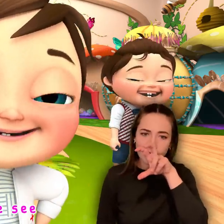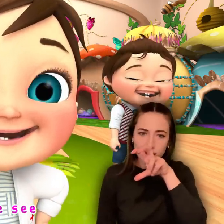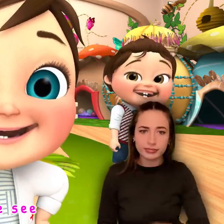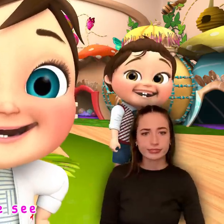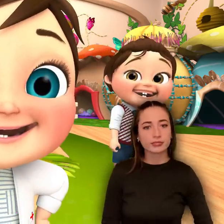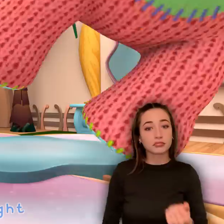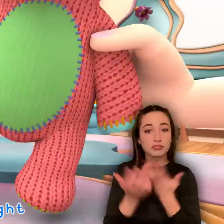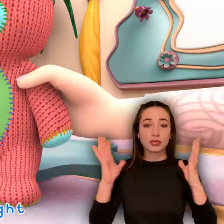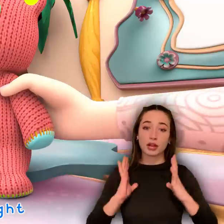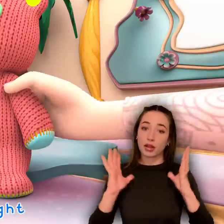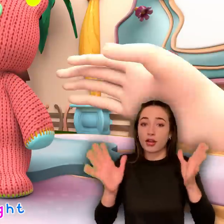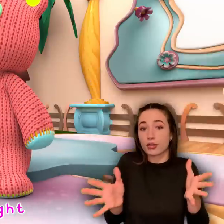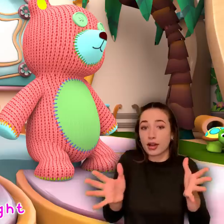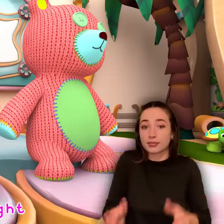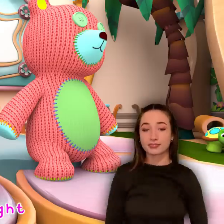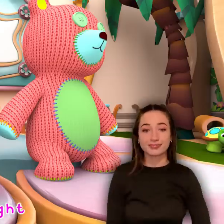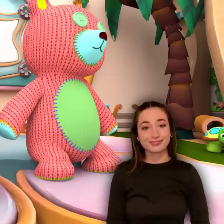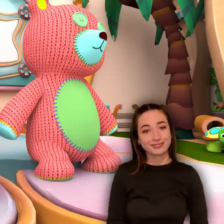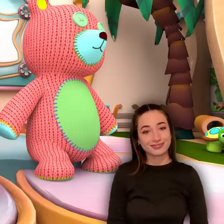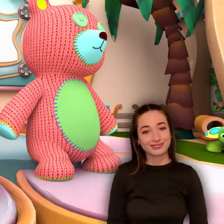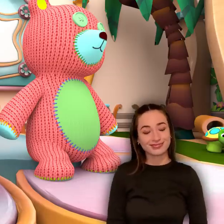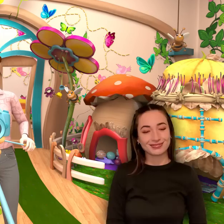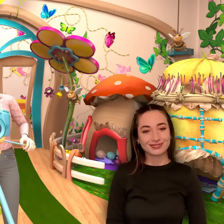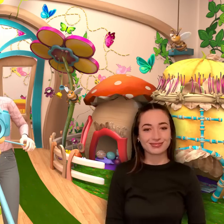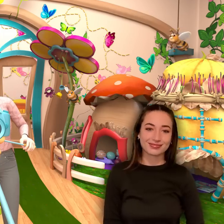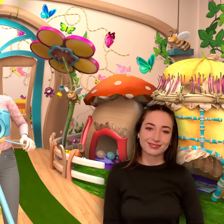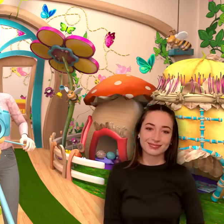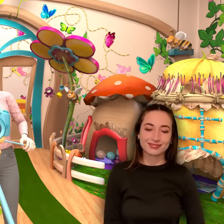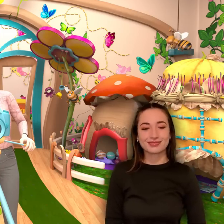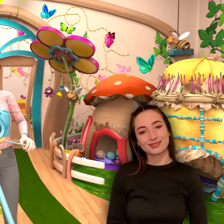let me see everything's all right